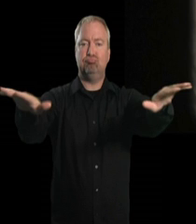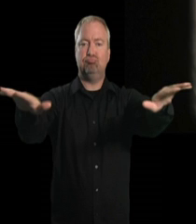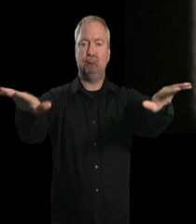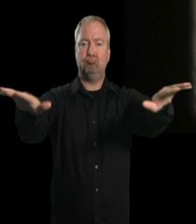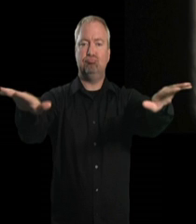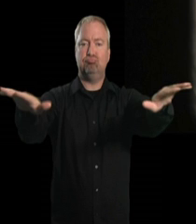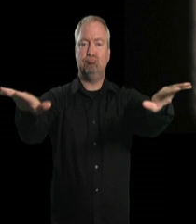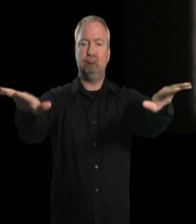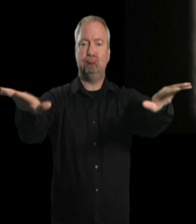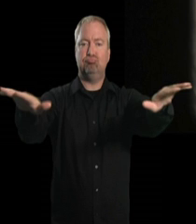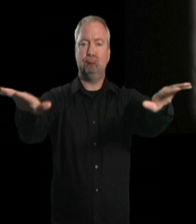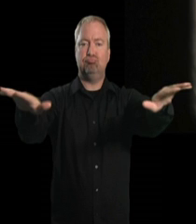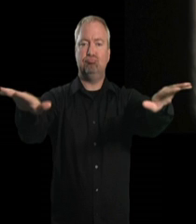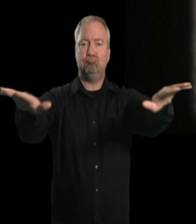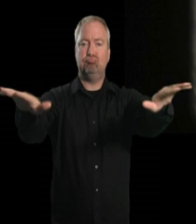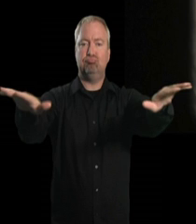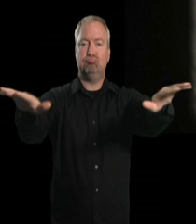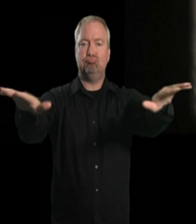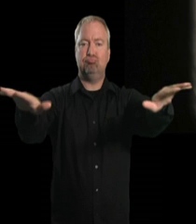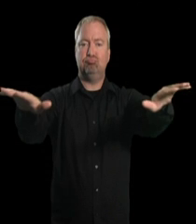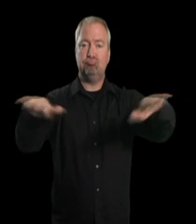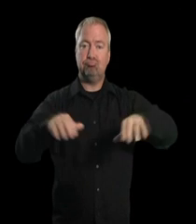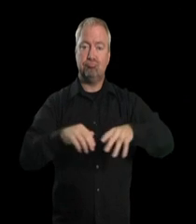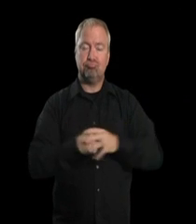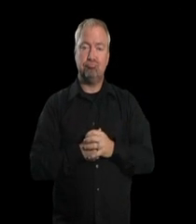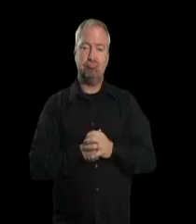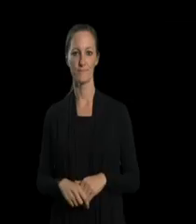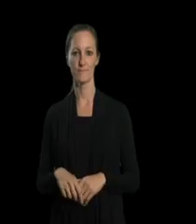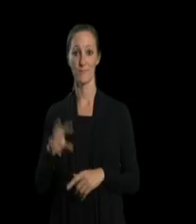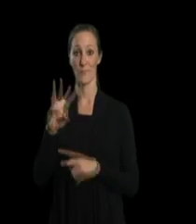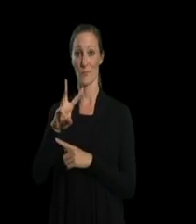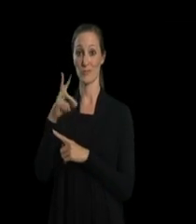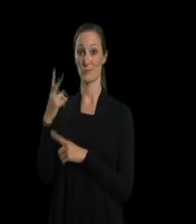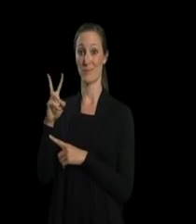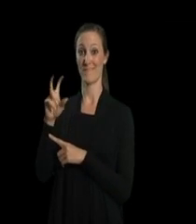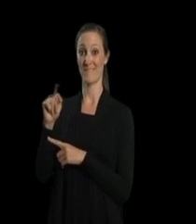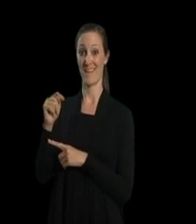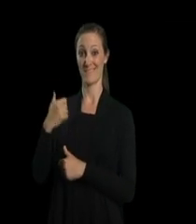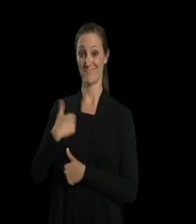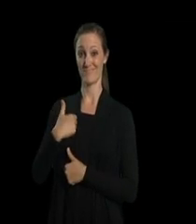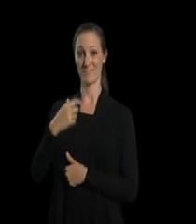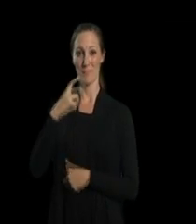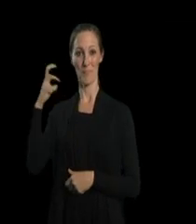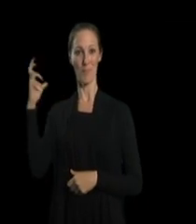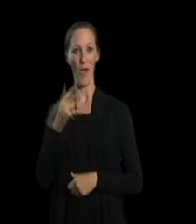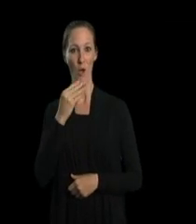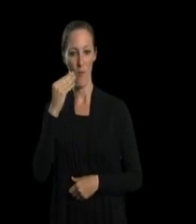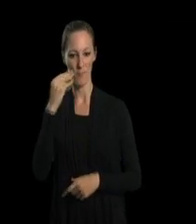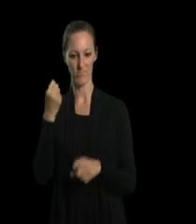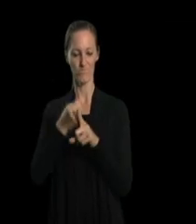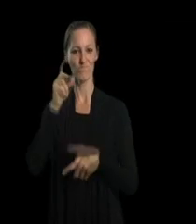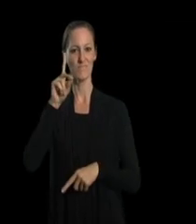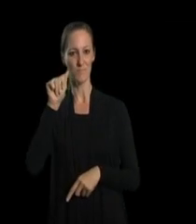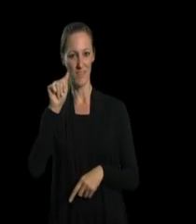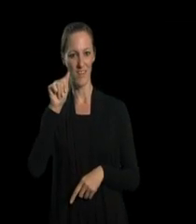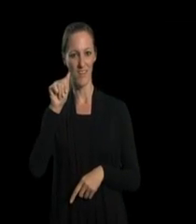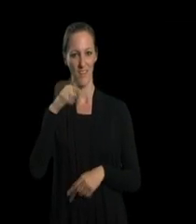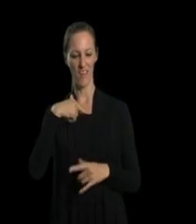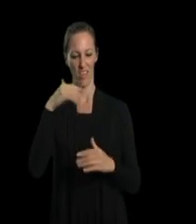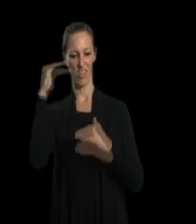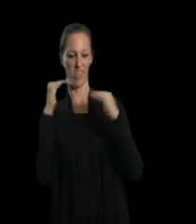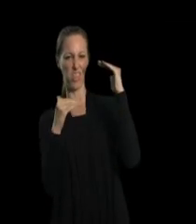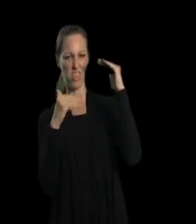Marines. Overcome your handicap. You can do it." Returning World War II veteran didn't want to settle for